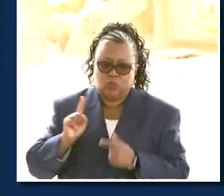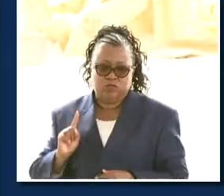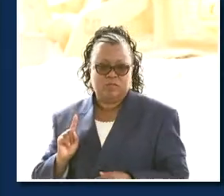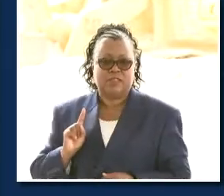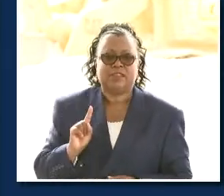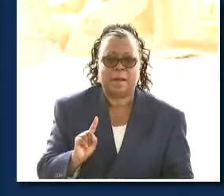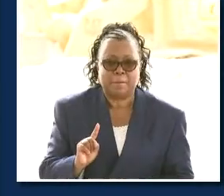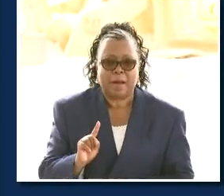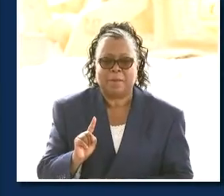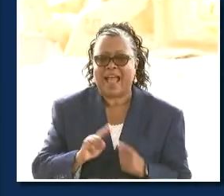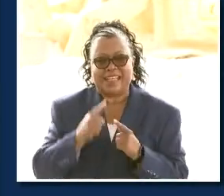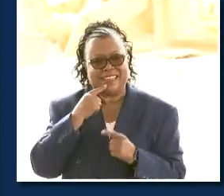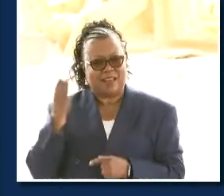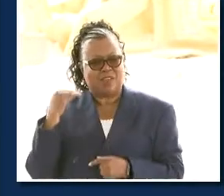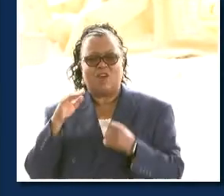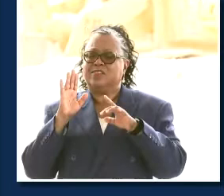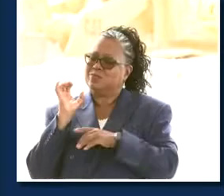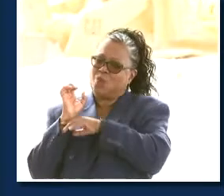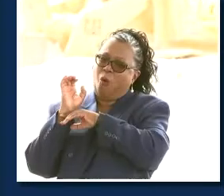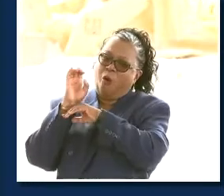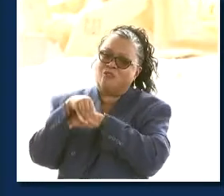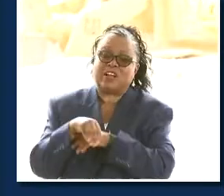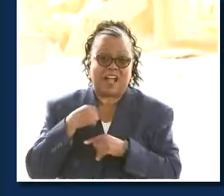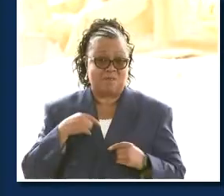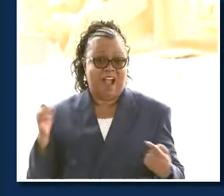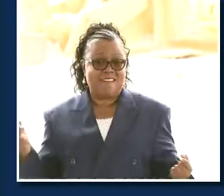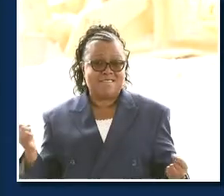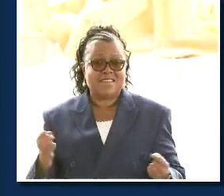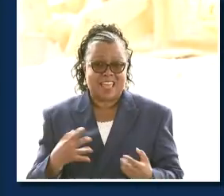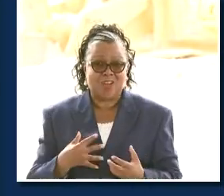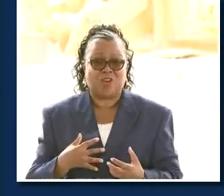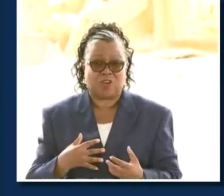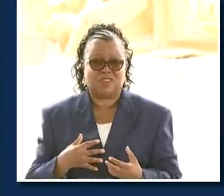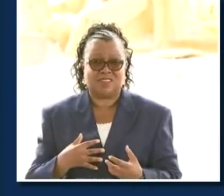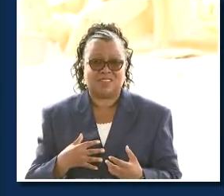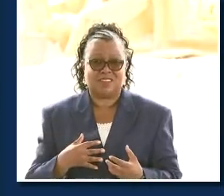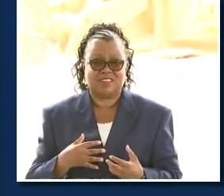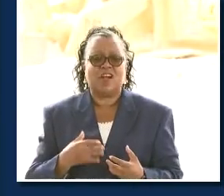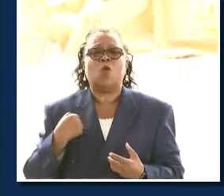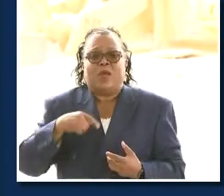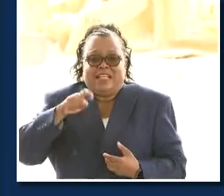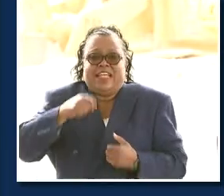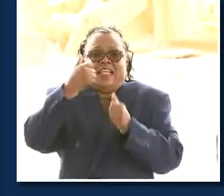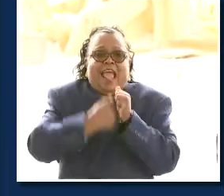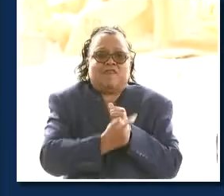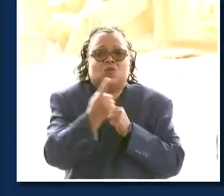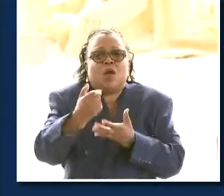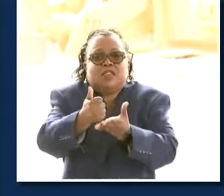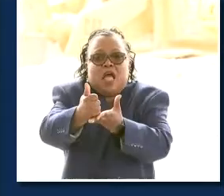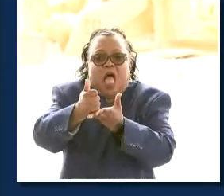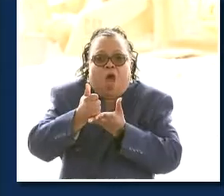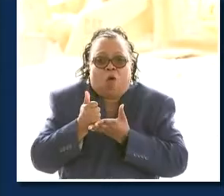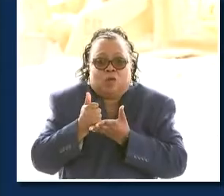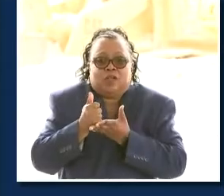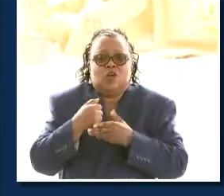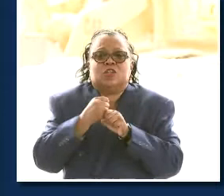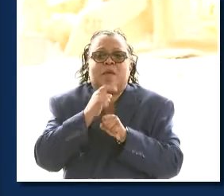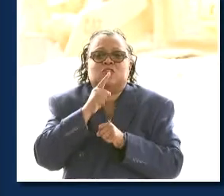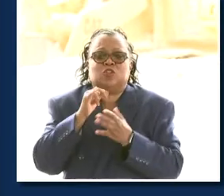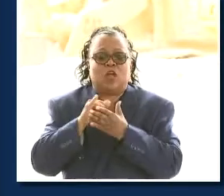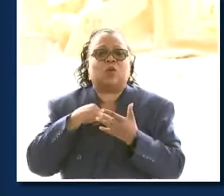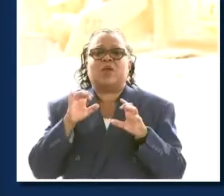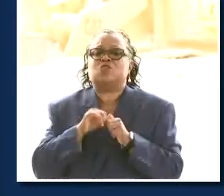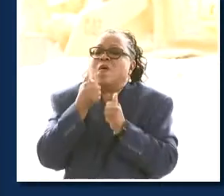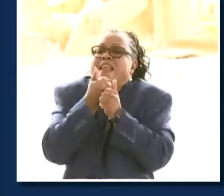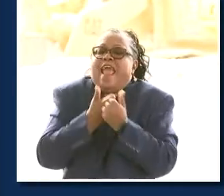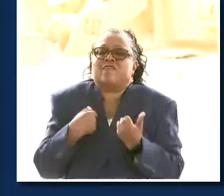up, as I said before, to overcome our fears. We need everyone's help to make sure that we are